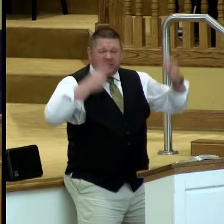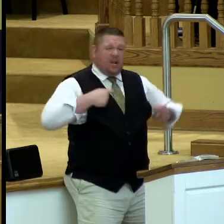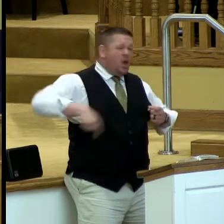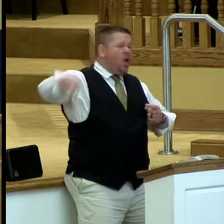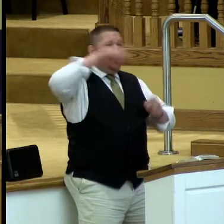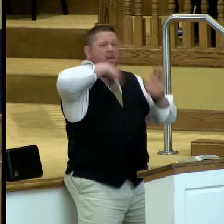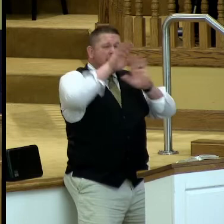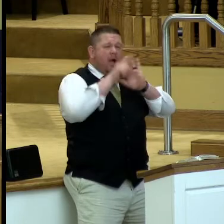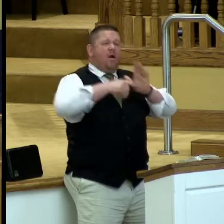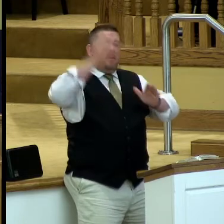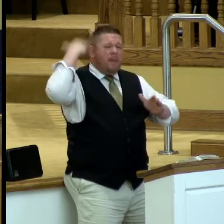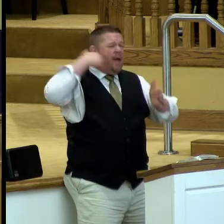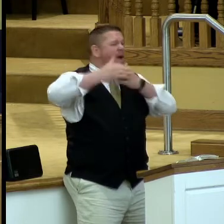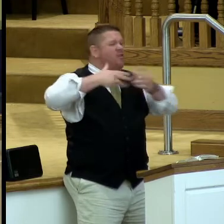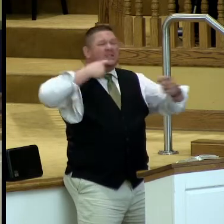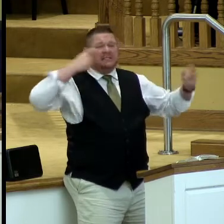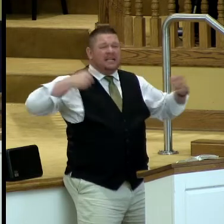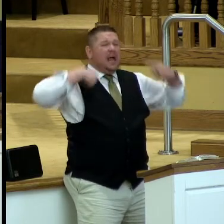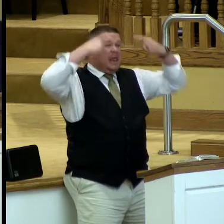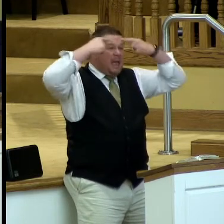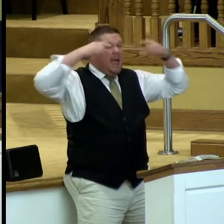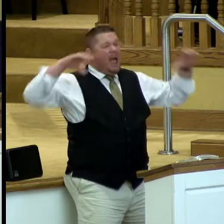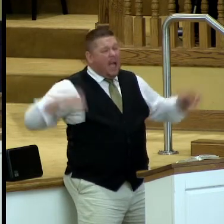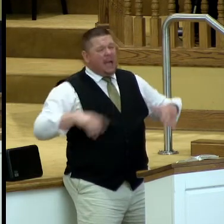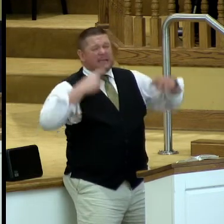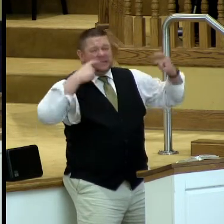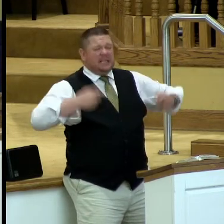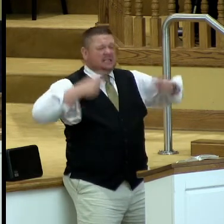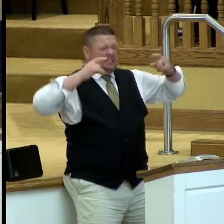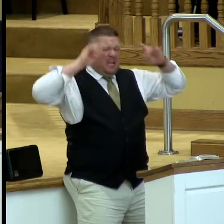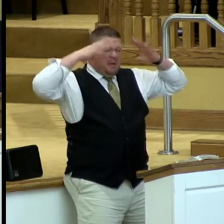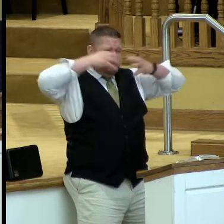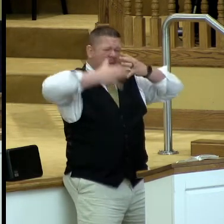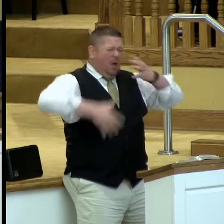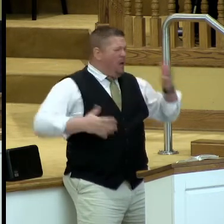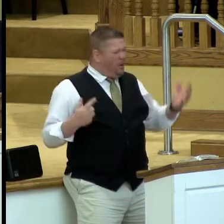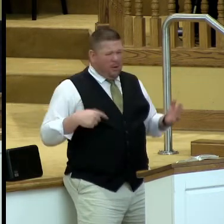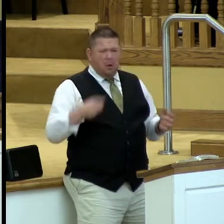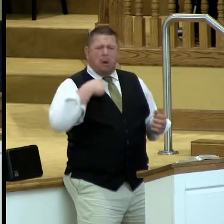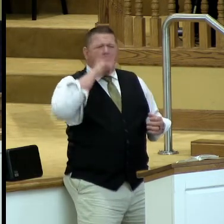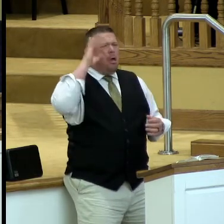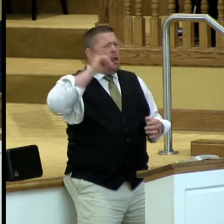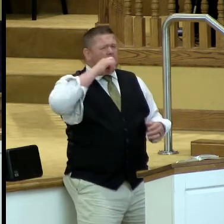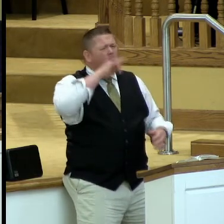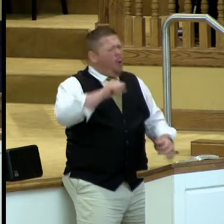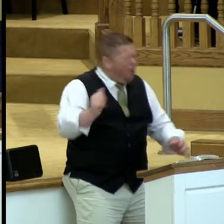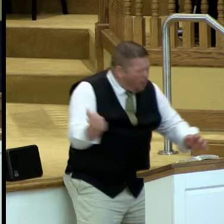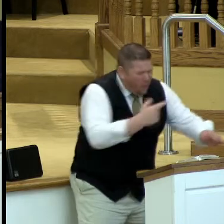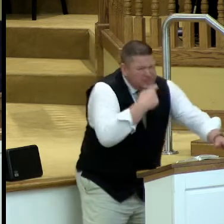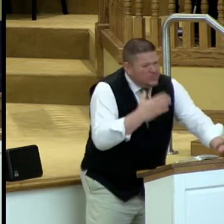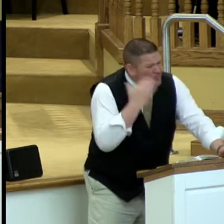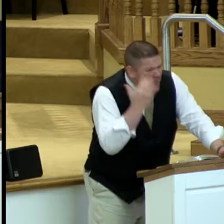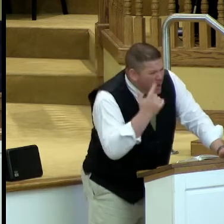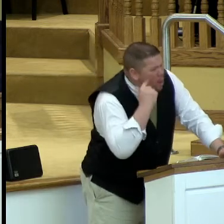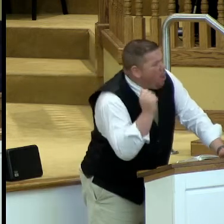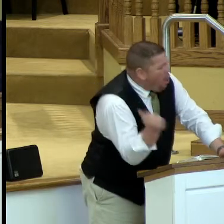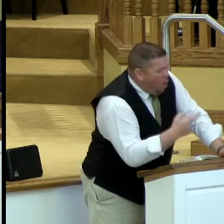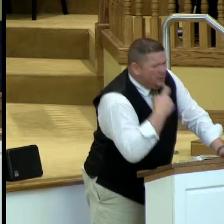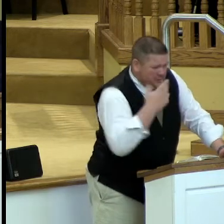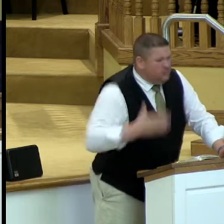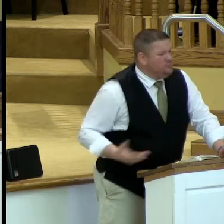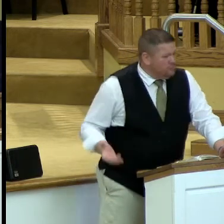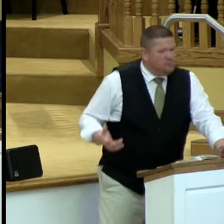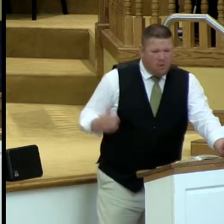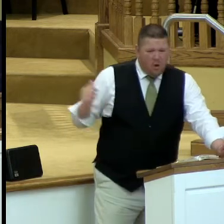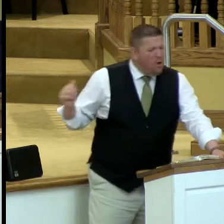you could even think or act. You're like, oh, I wasn't that bad as a kid. Yeah, you were. You know how I know? Because the Lord has showed